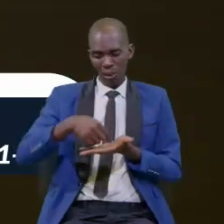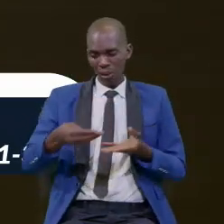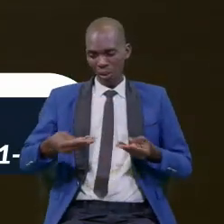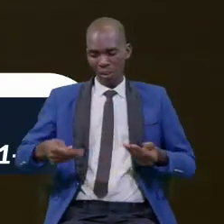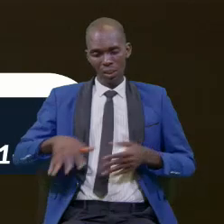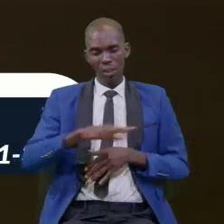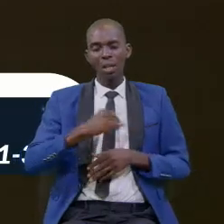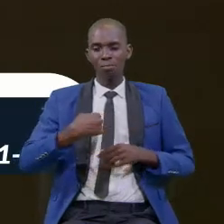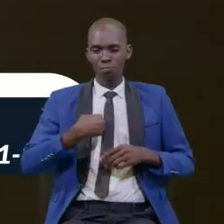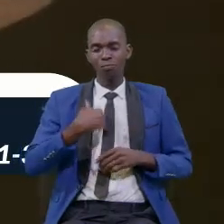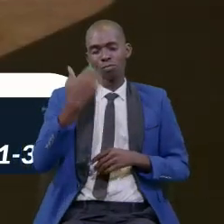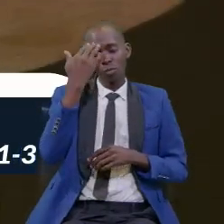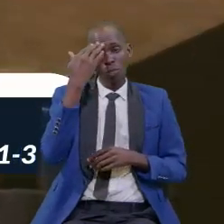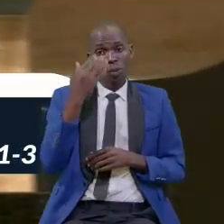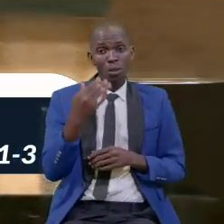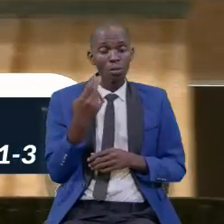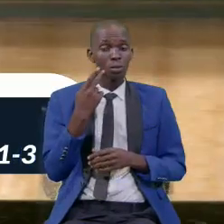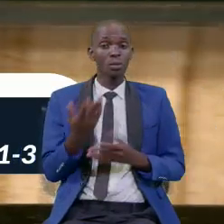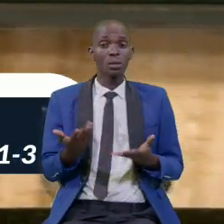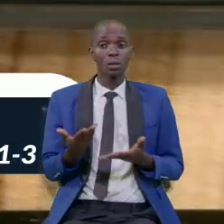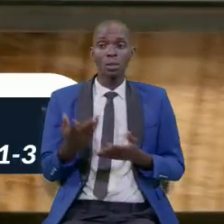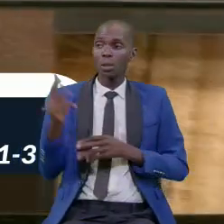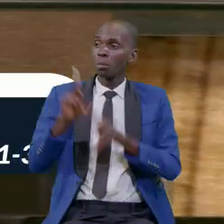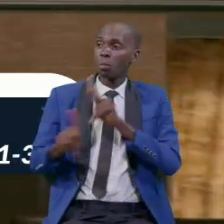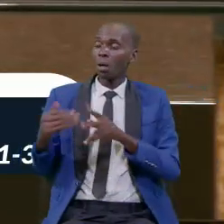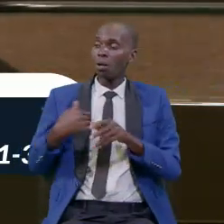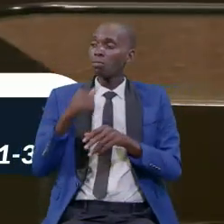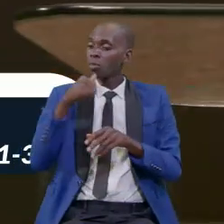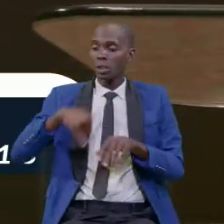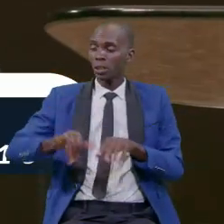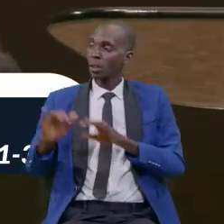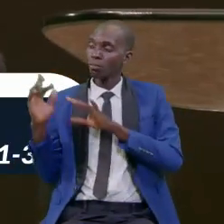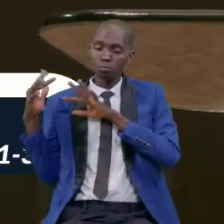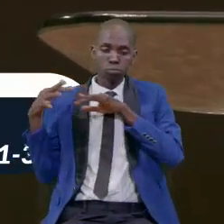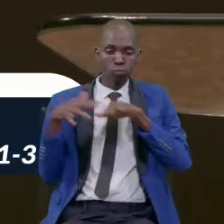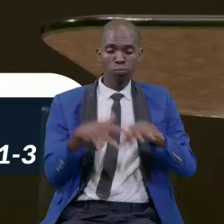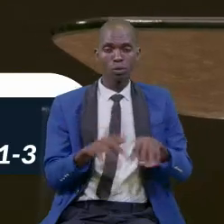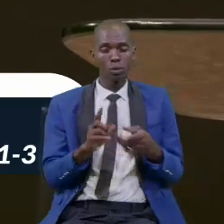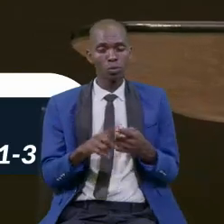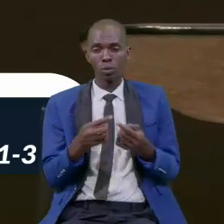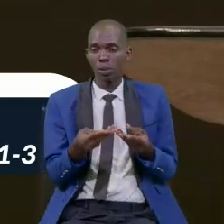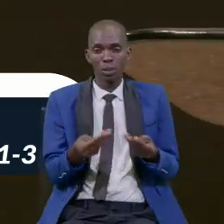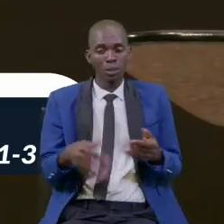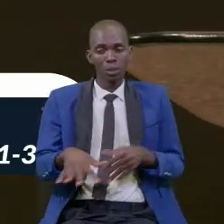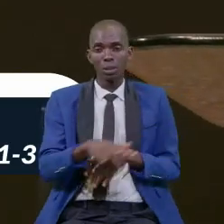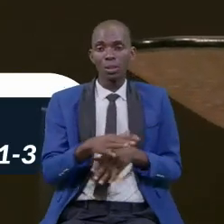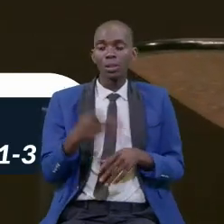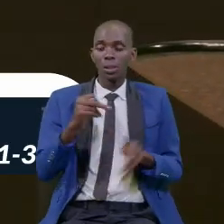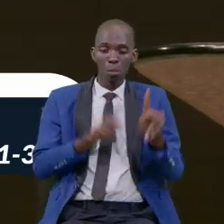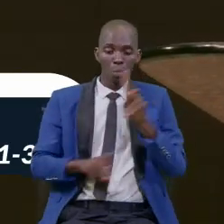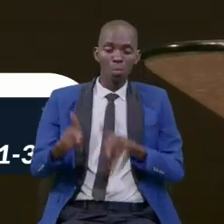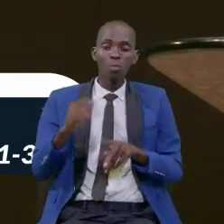know. They had not even come in to the land. They had not crossed over to